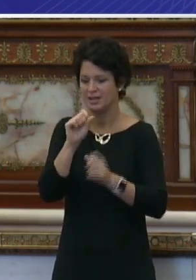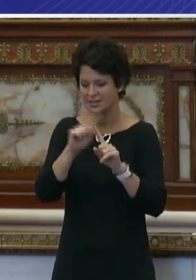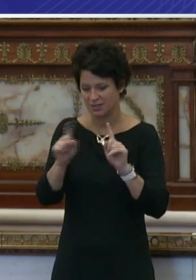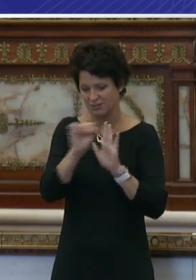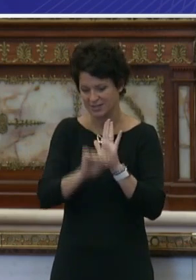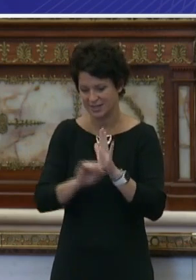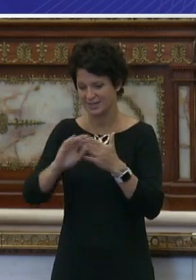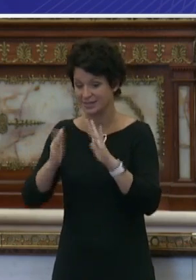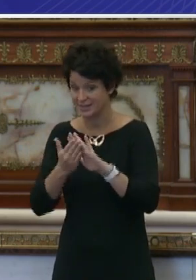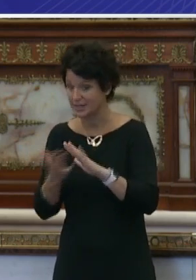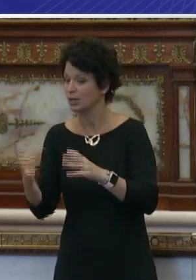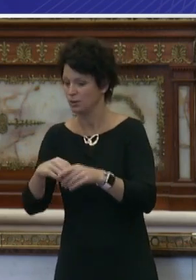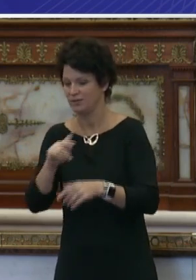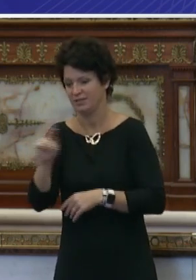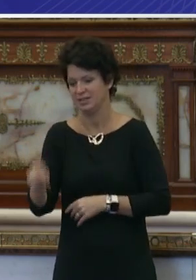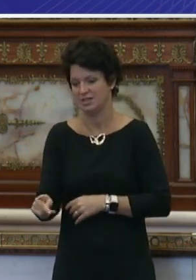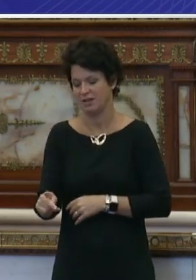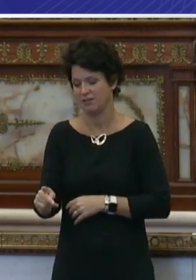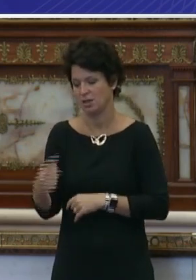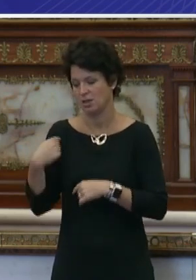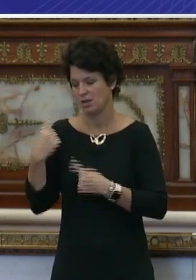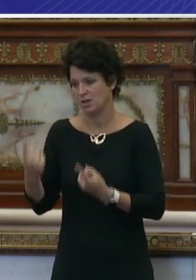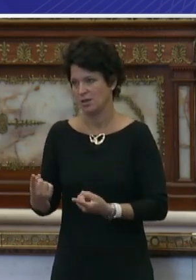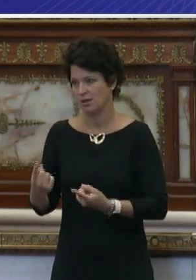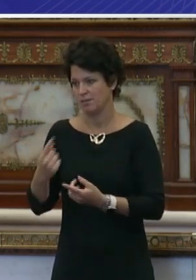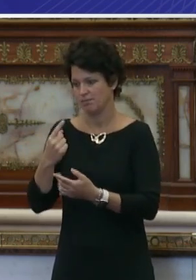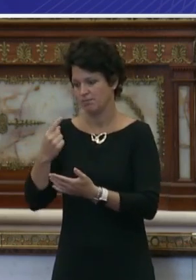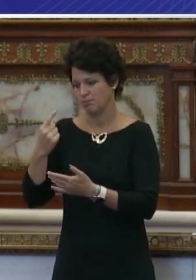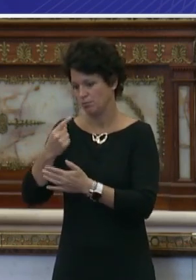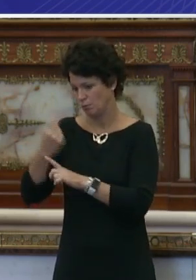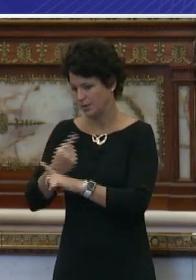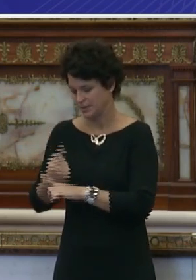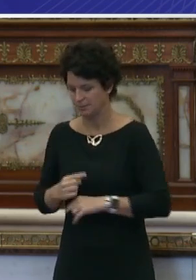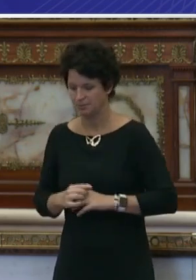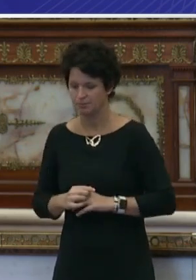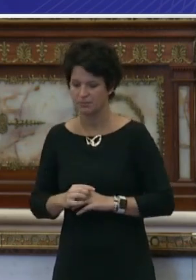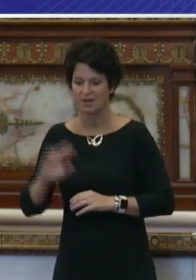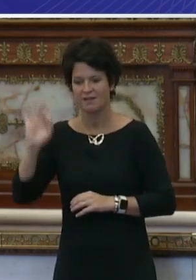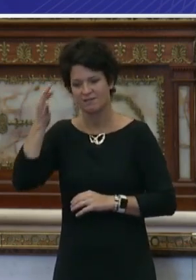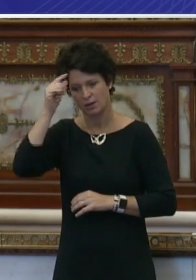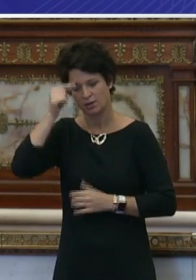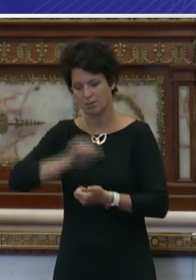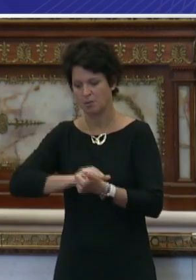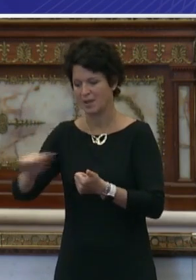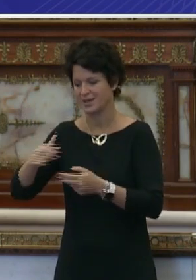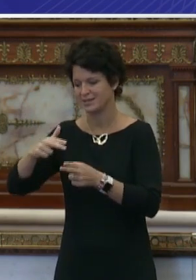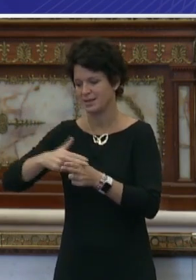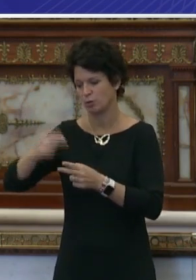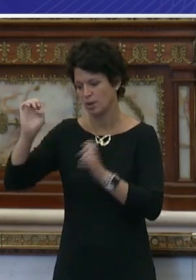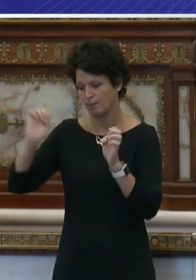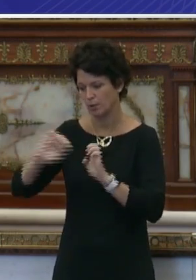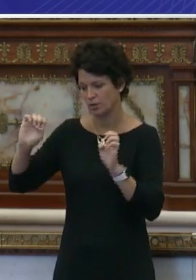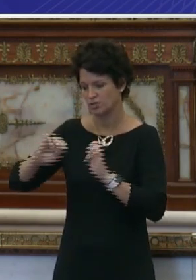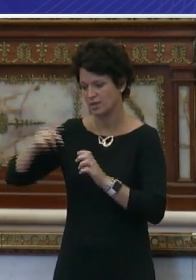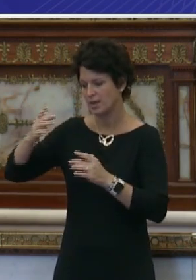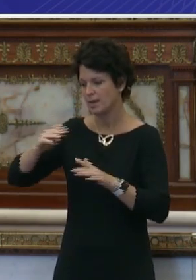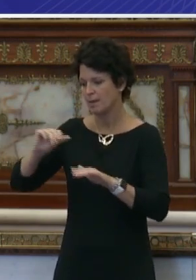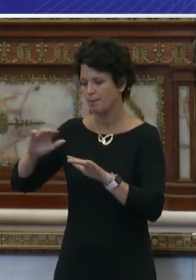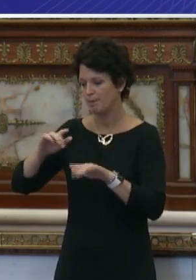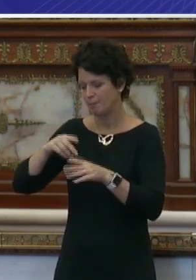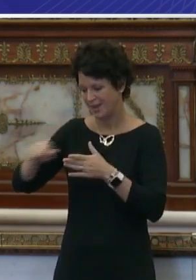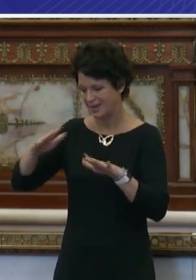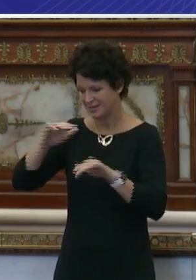cities, including Philadelphia, that have passed paid leave laws. Although the federal government passed temporary emergency paid sick leave